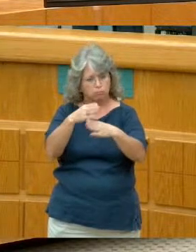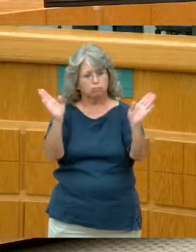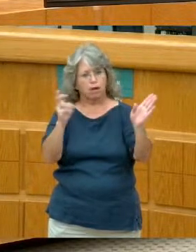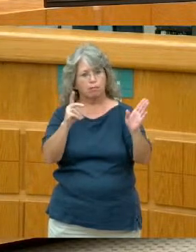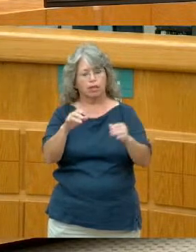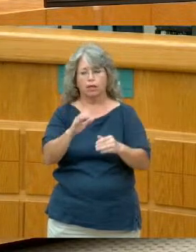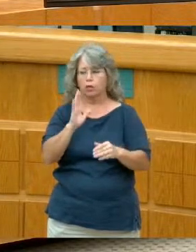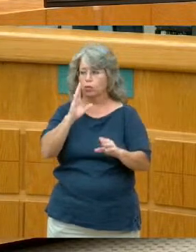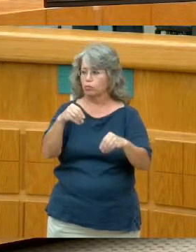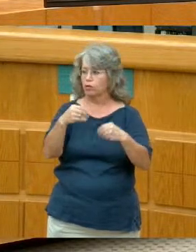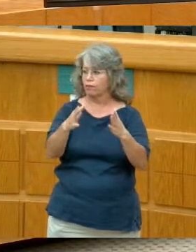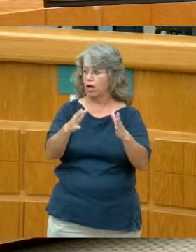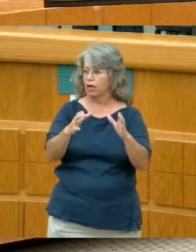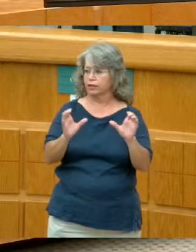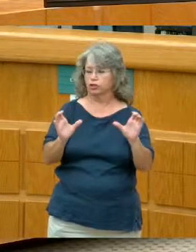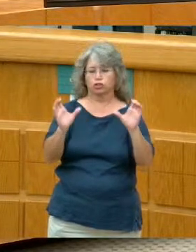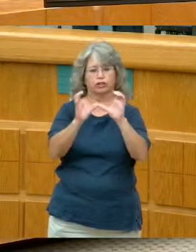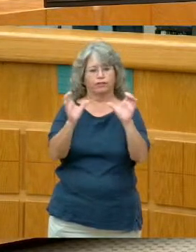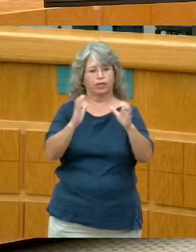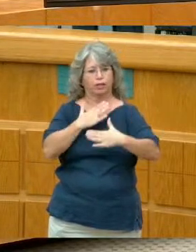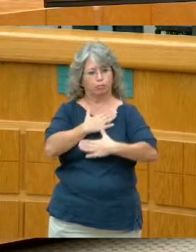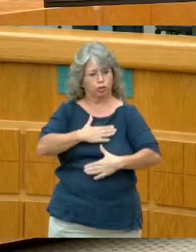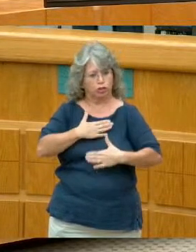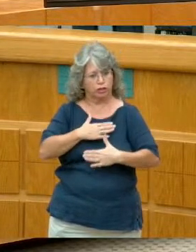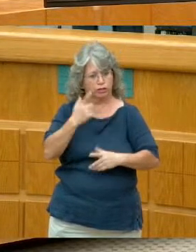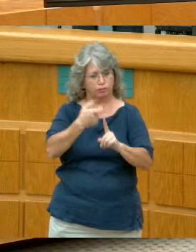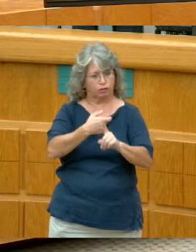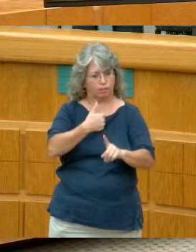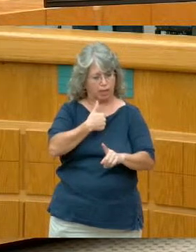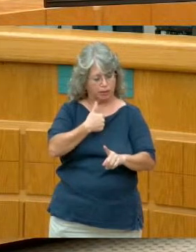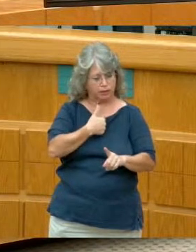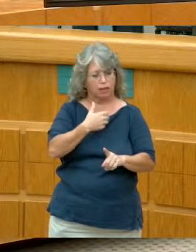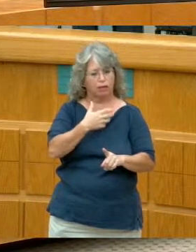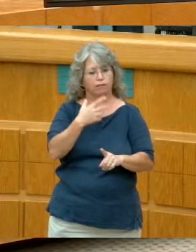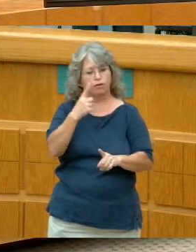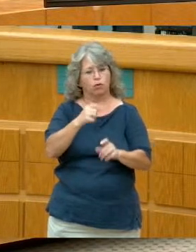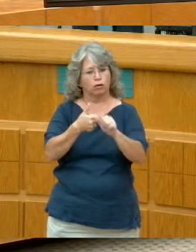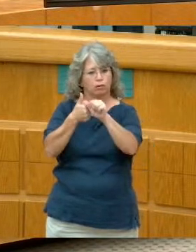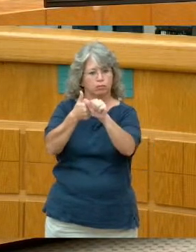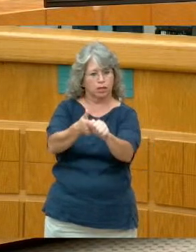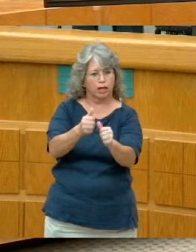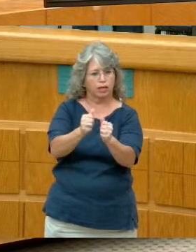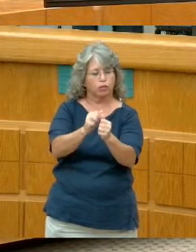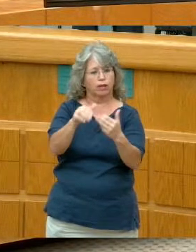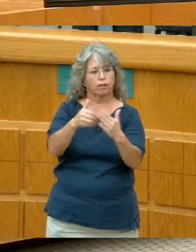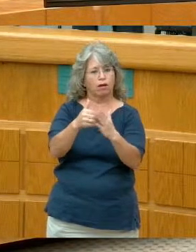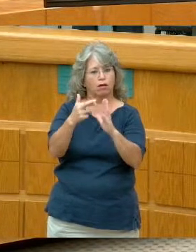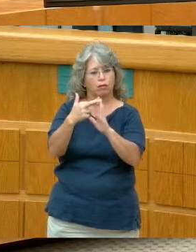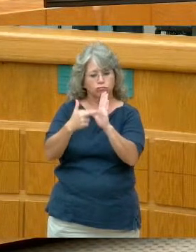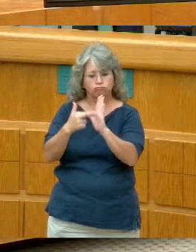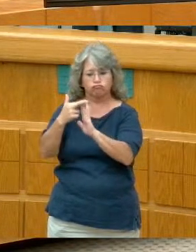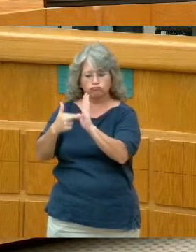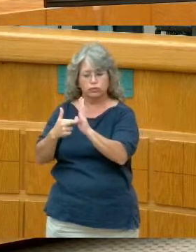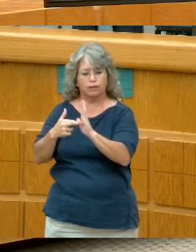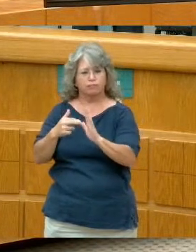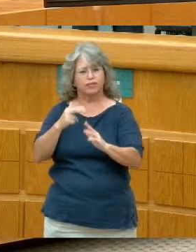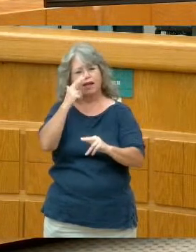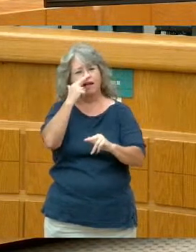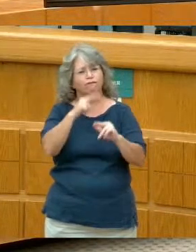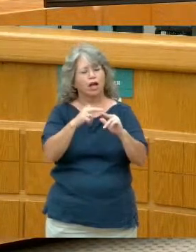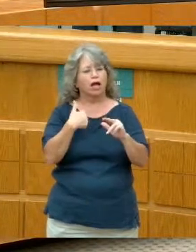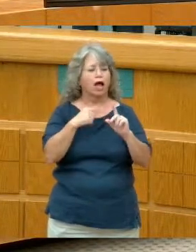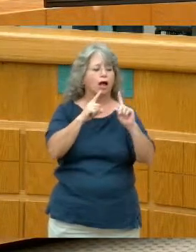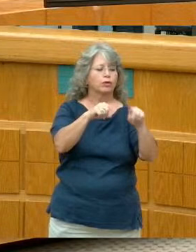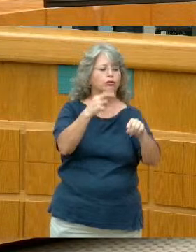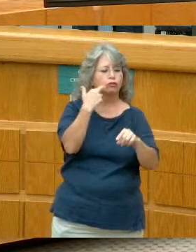certificate from myself and being compliant with the regulations. And it was kind of fun. I went in a